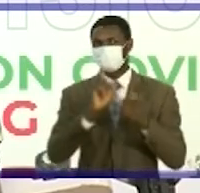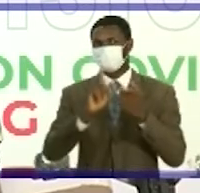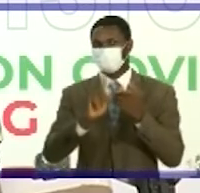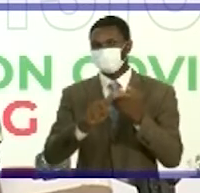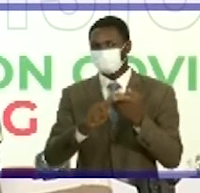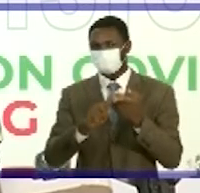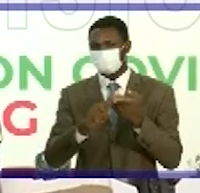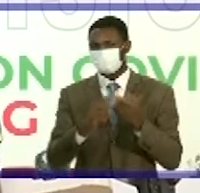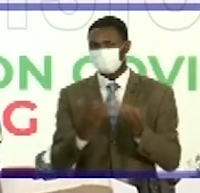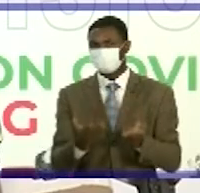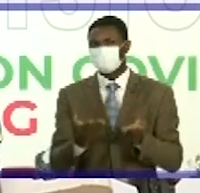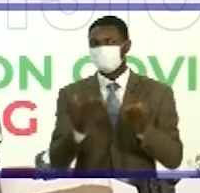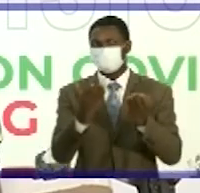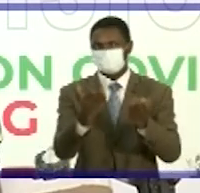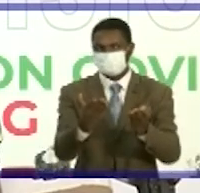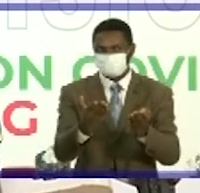everybody is happy to start.